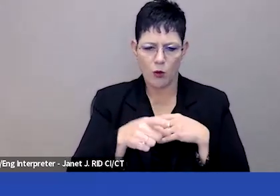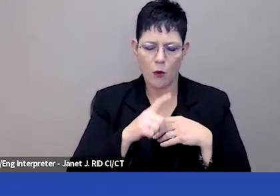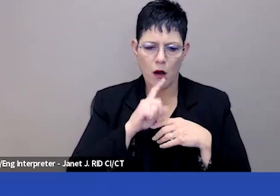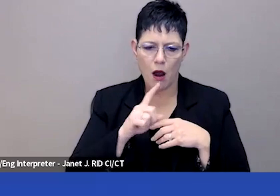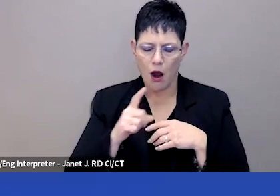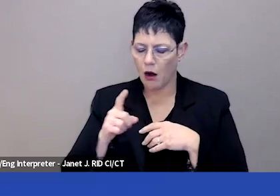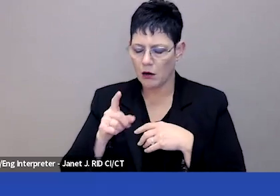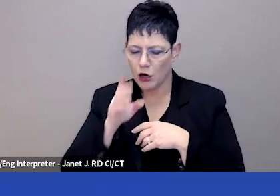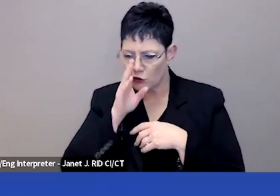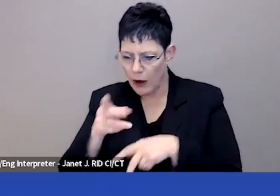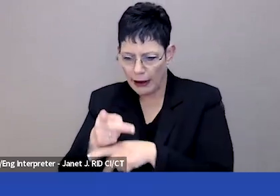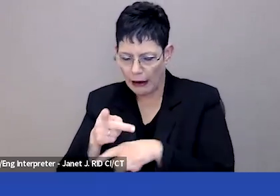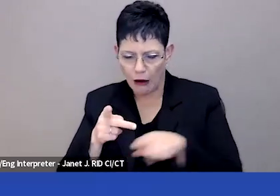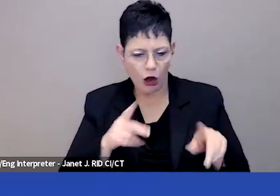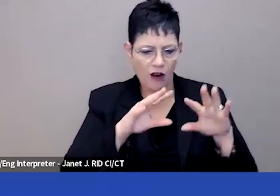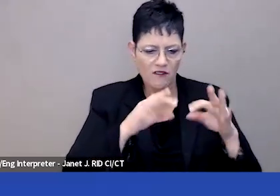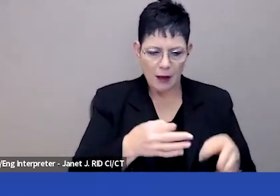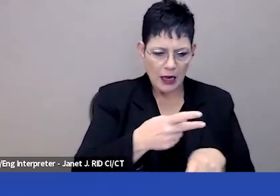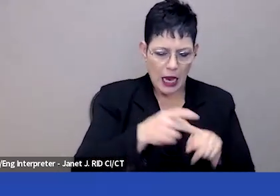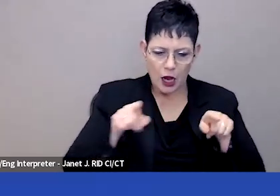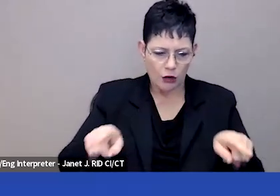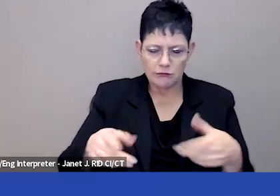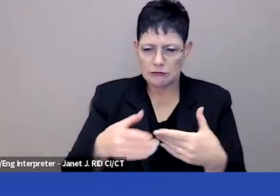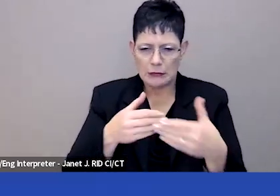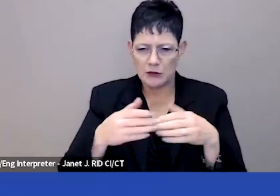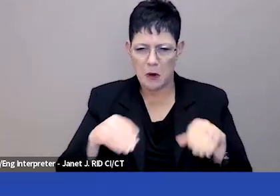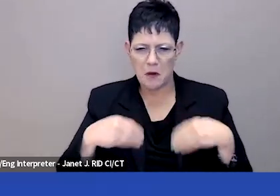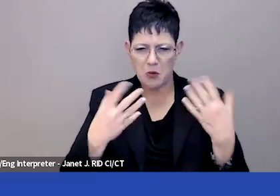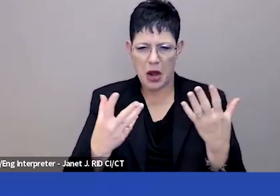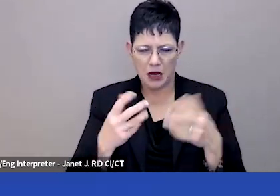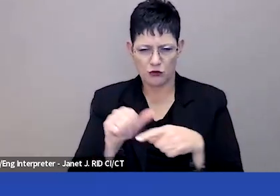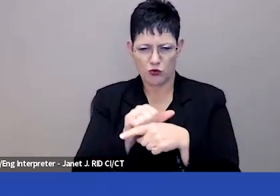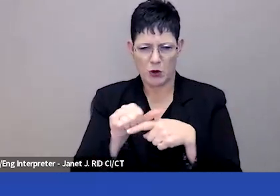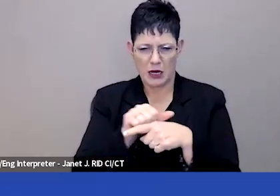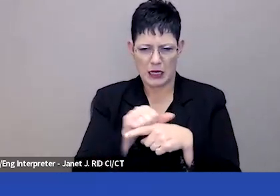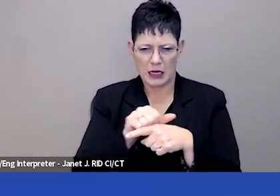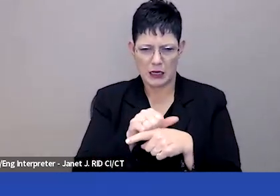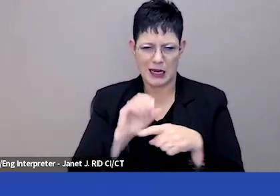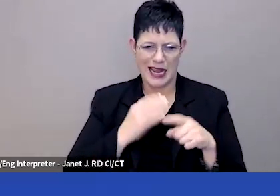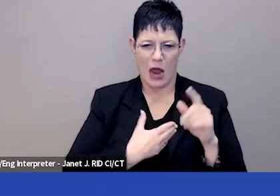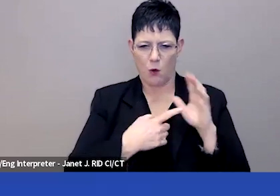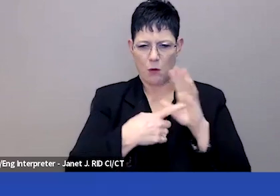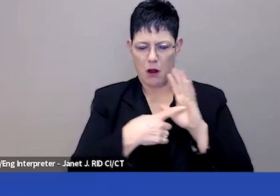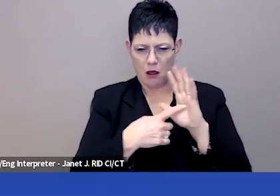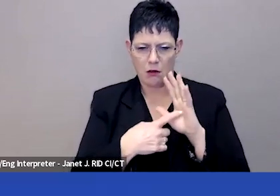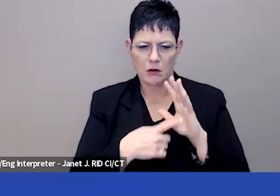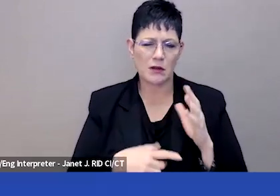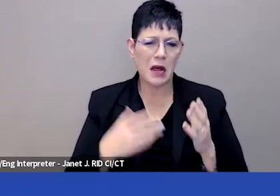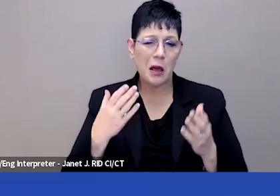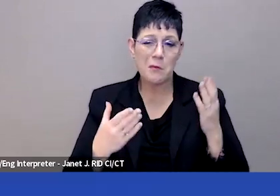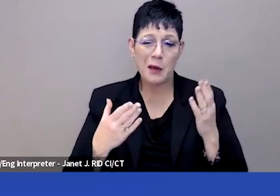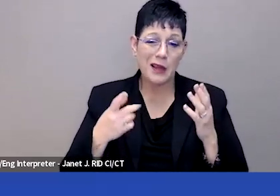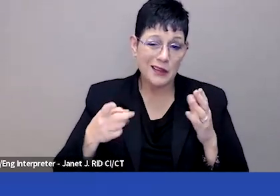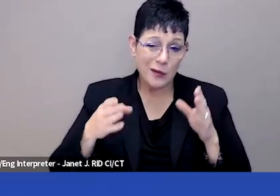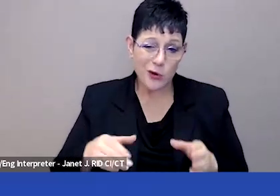a paid direct care worker. So that we make that available. They might not be eligible